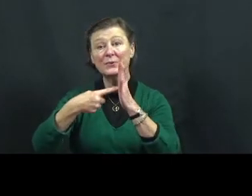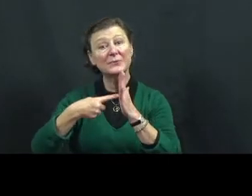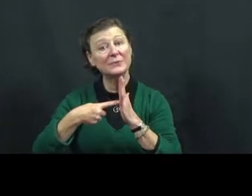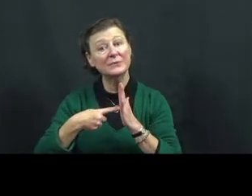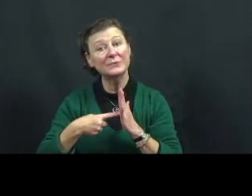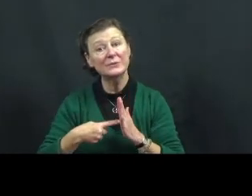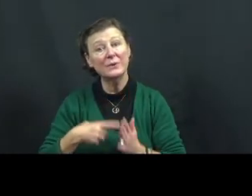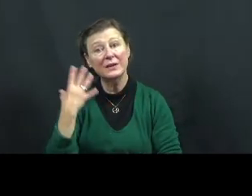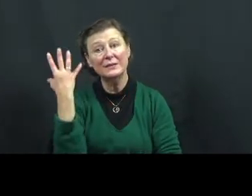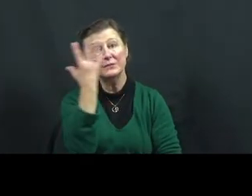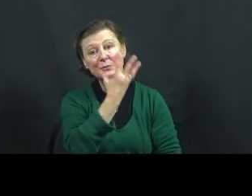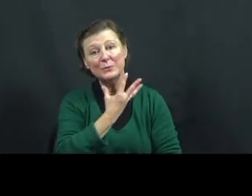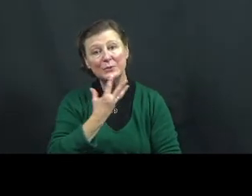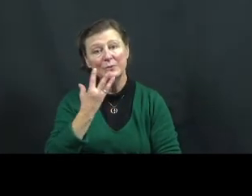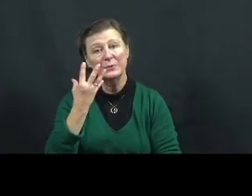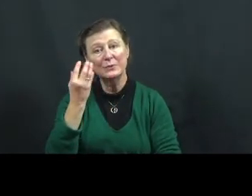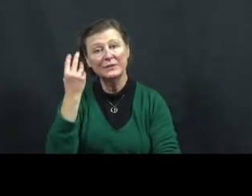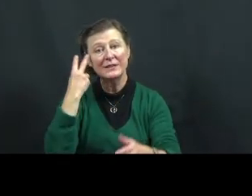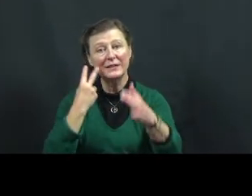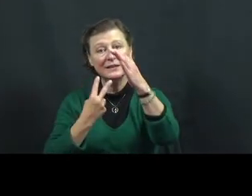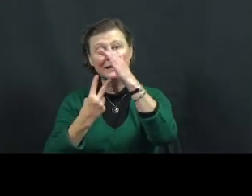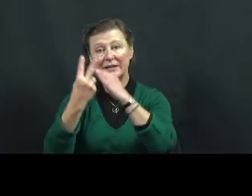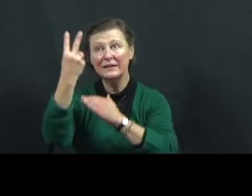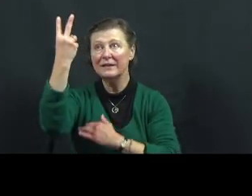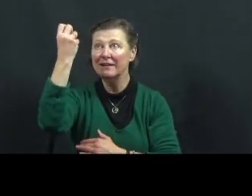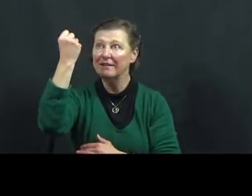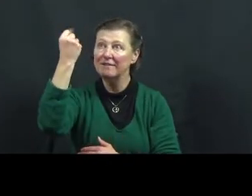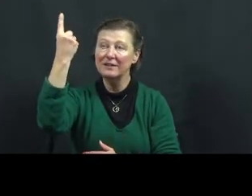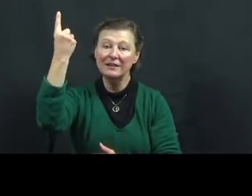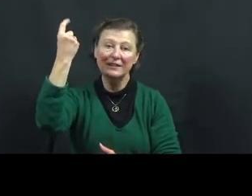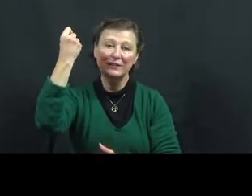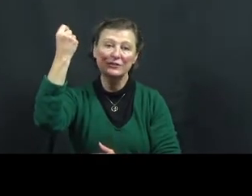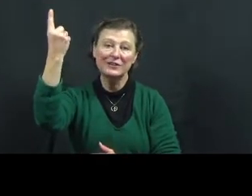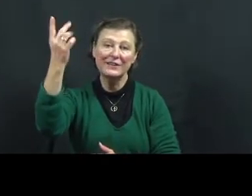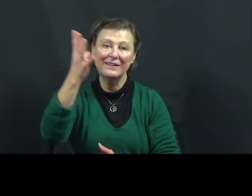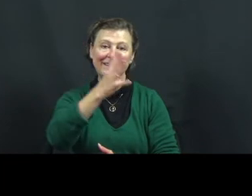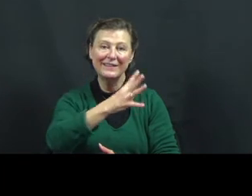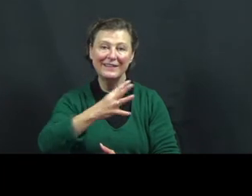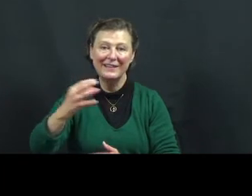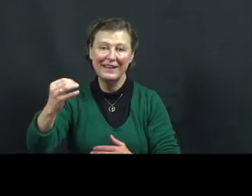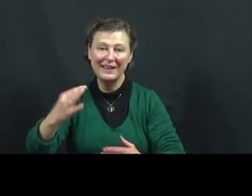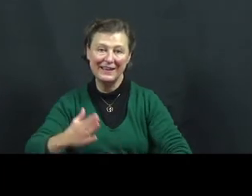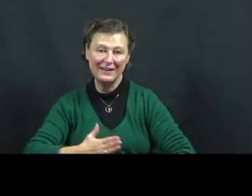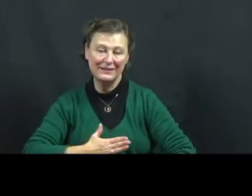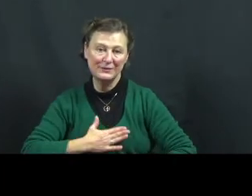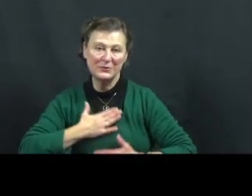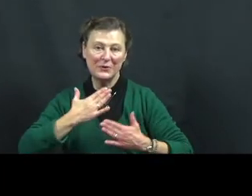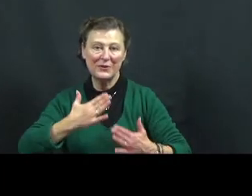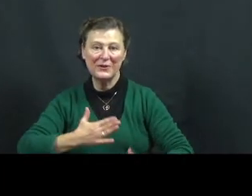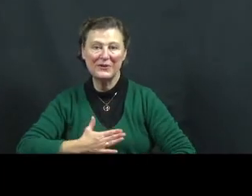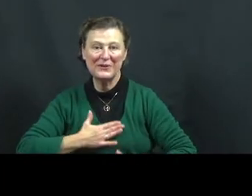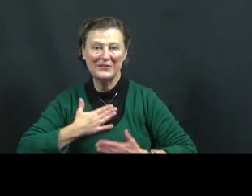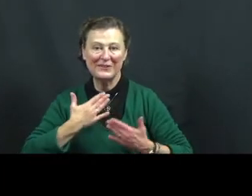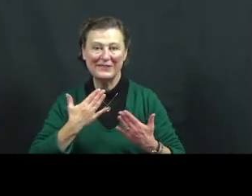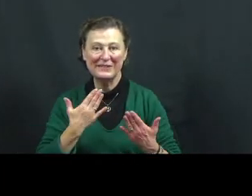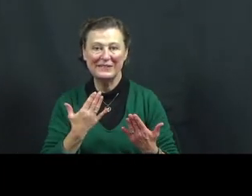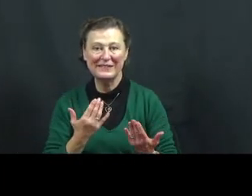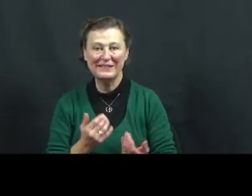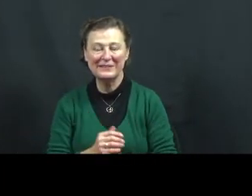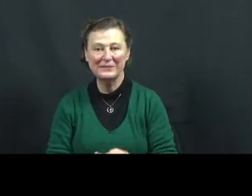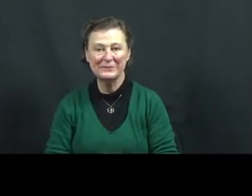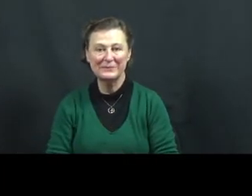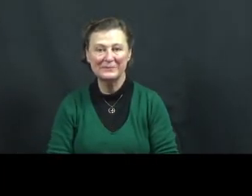show to us beauty, vision, and joy.